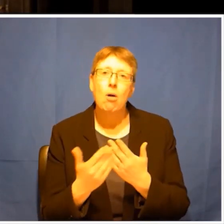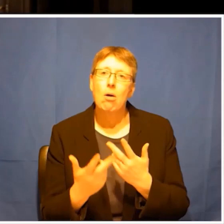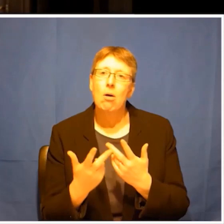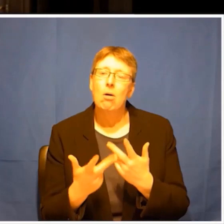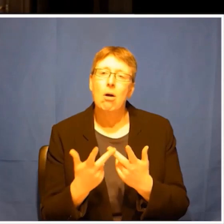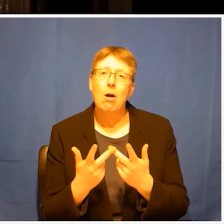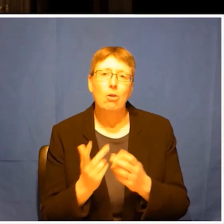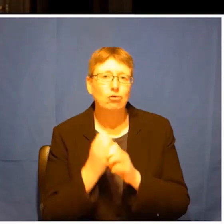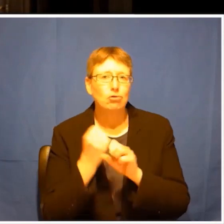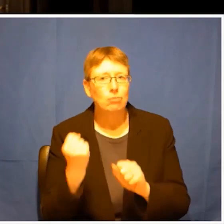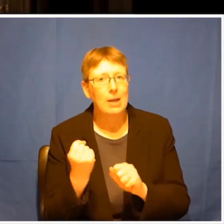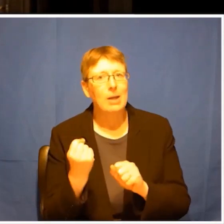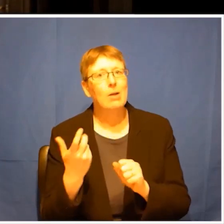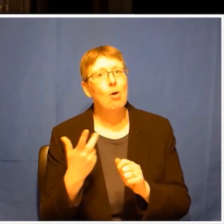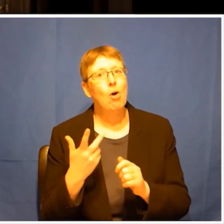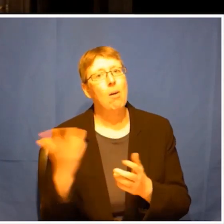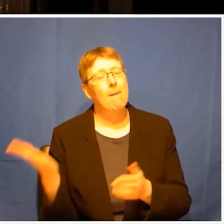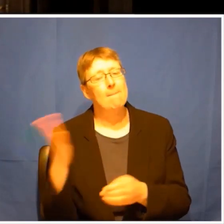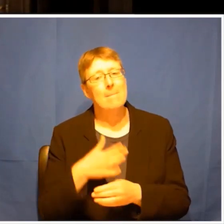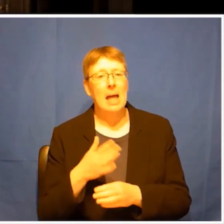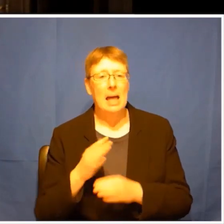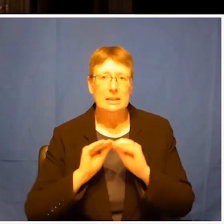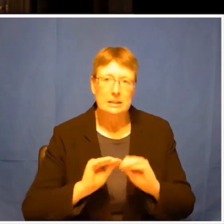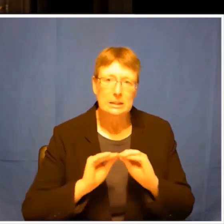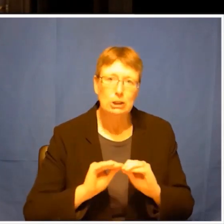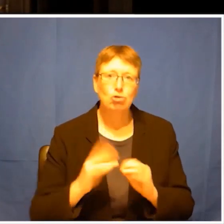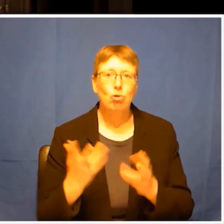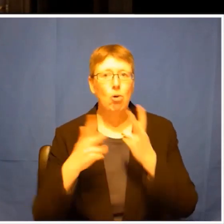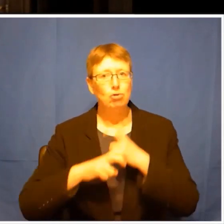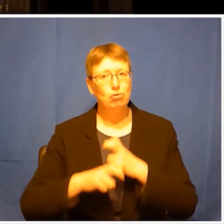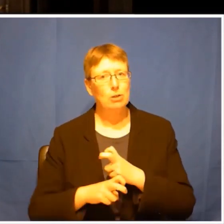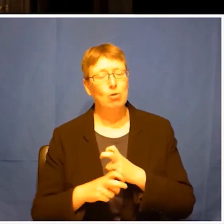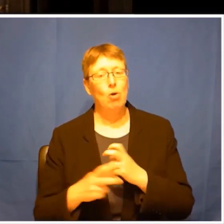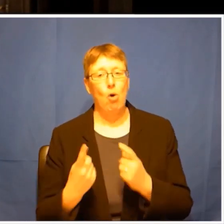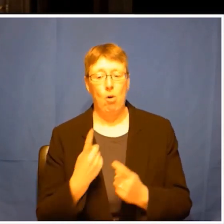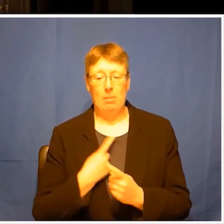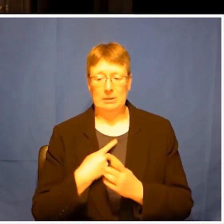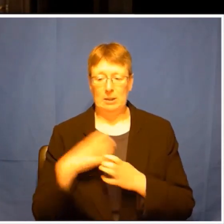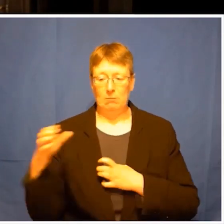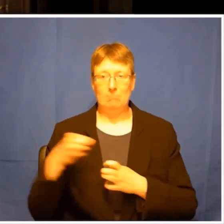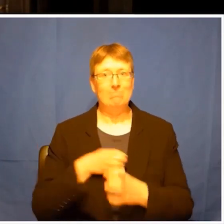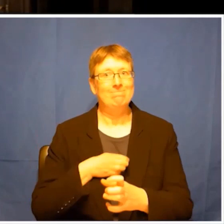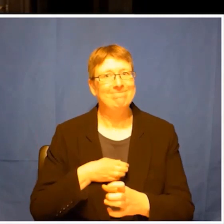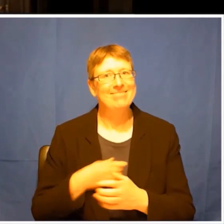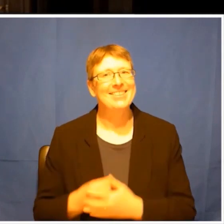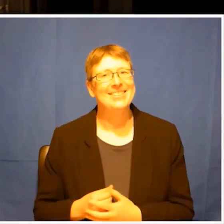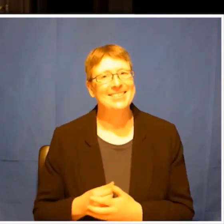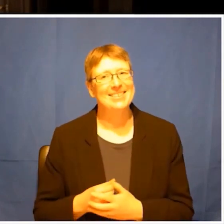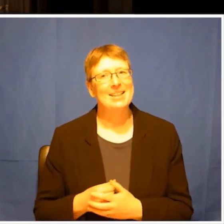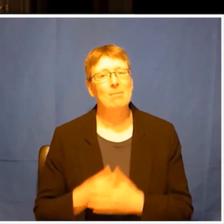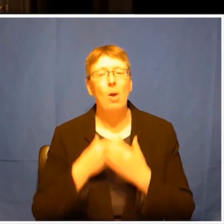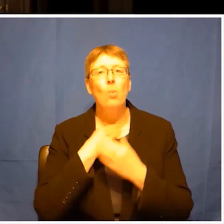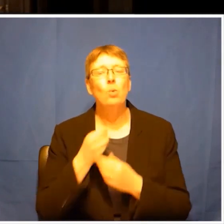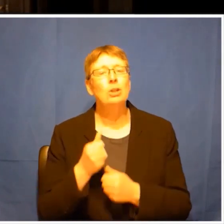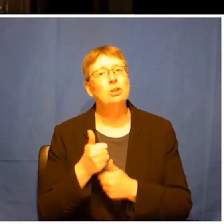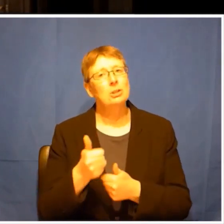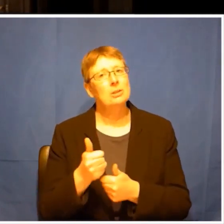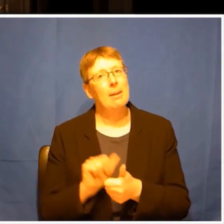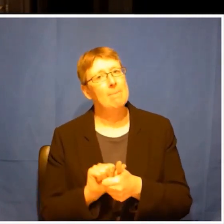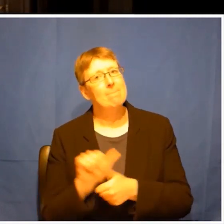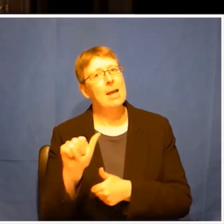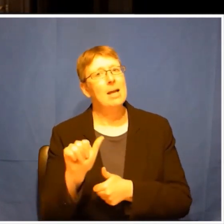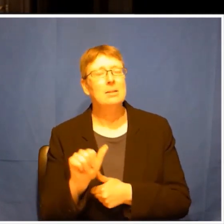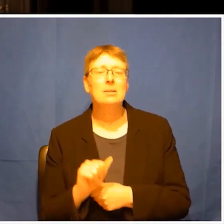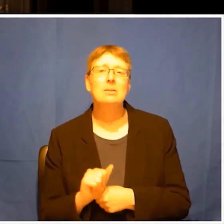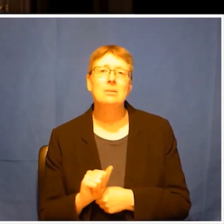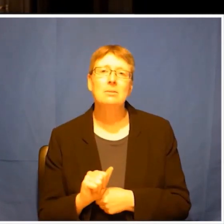as a teacher or researcher, and maybe one day you'll come back and do my job. Whatever it is you do, we wish you all the very best. We